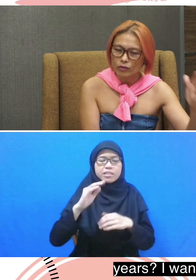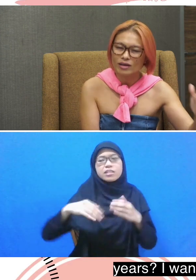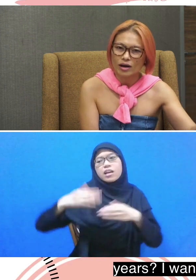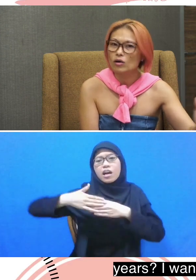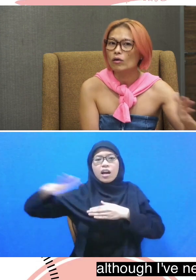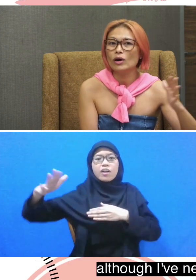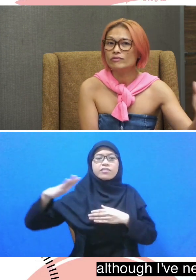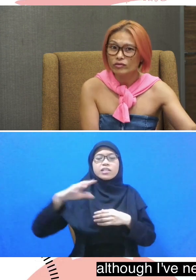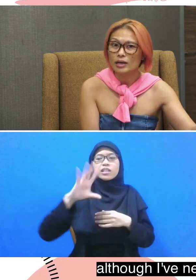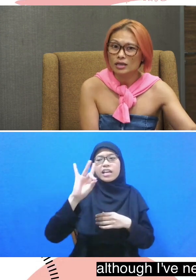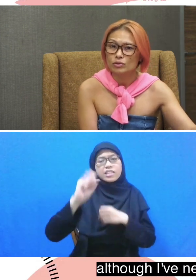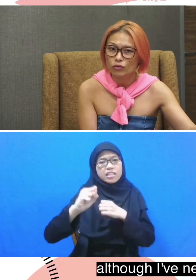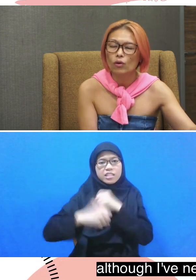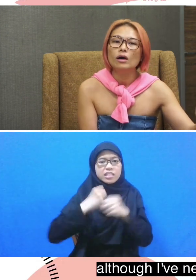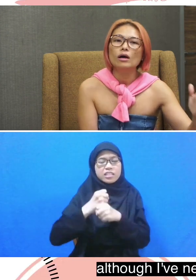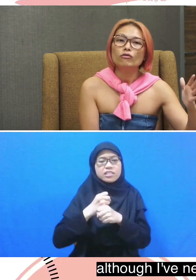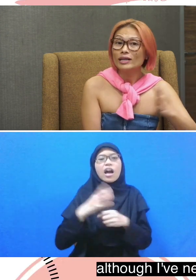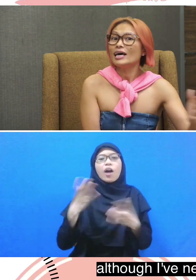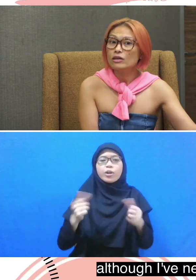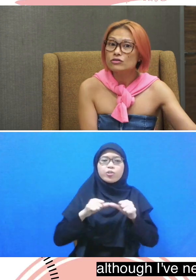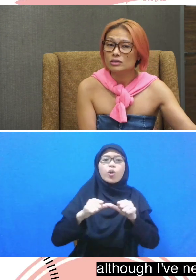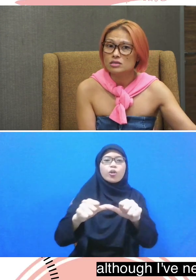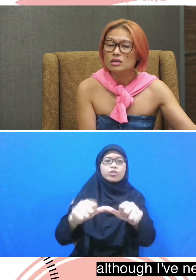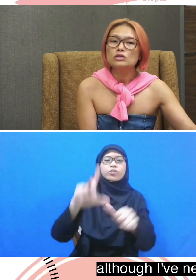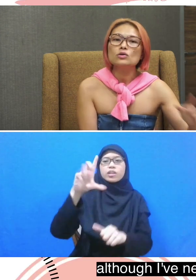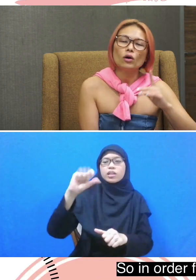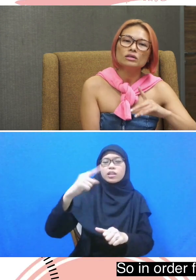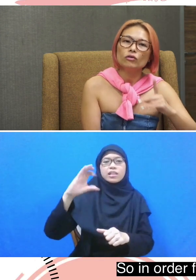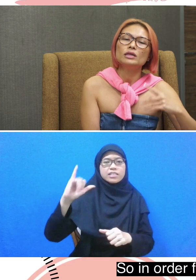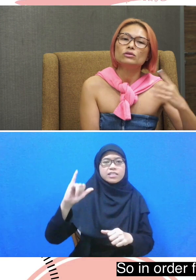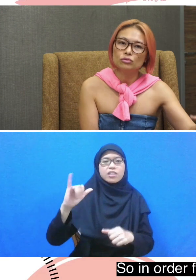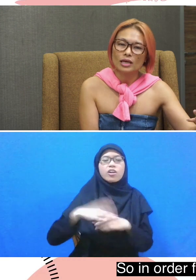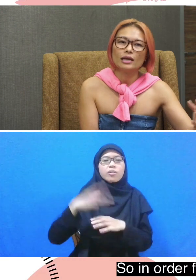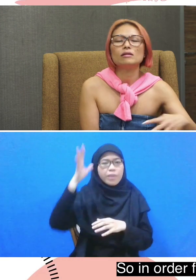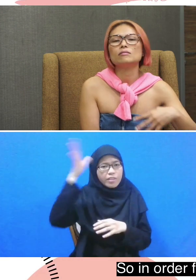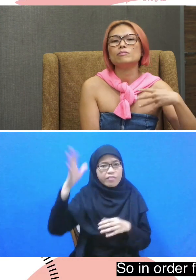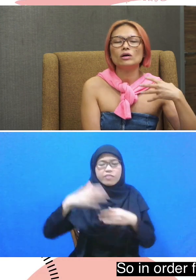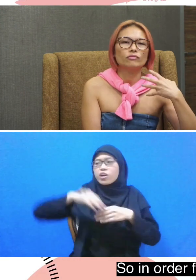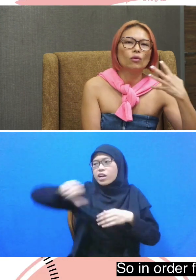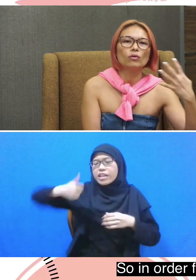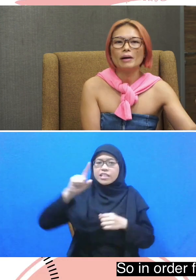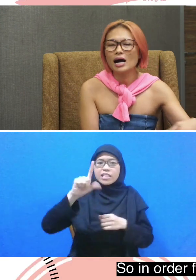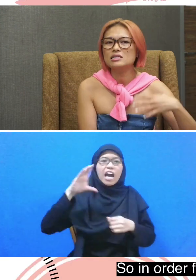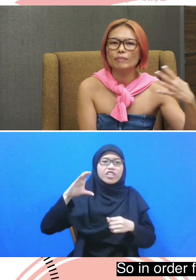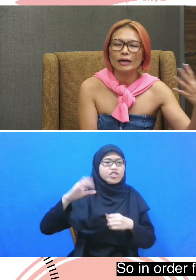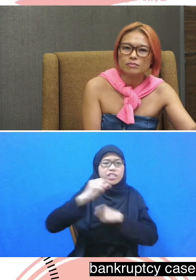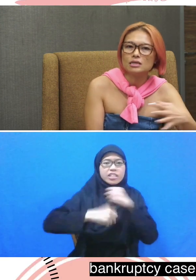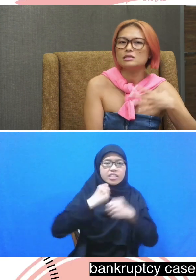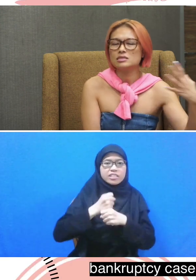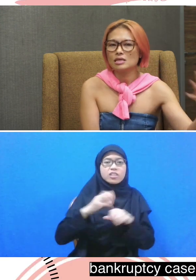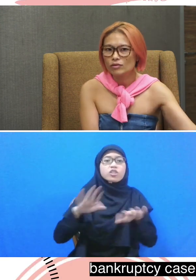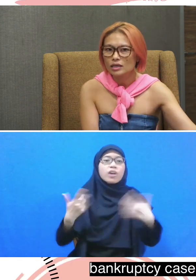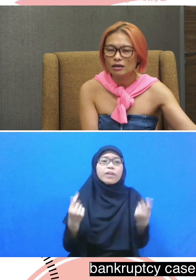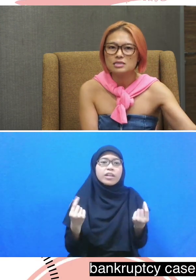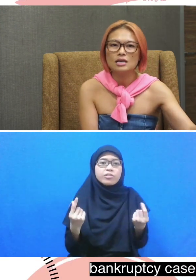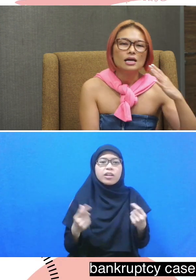my grandfather, although I've never met him before, for another 100 years. So in order for me to do that, and because of all the past bankruptcy cases